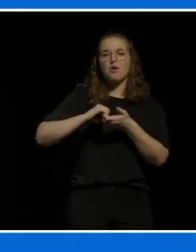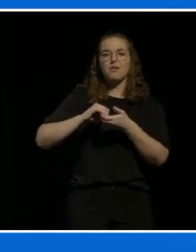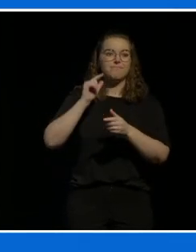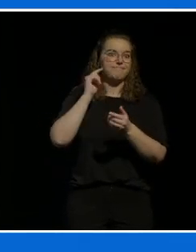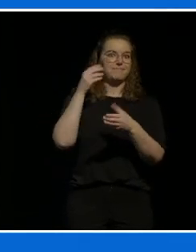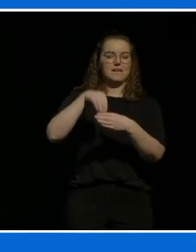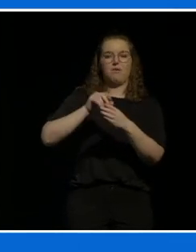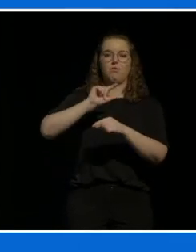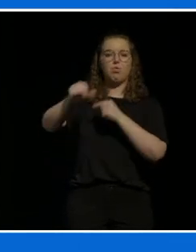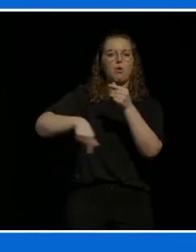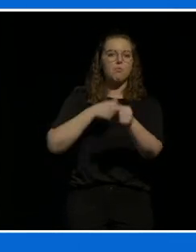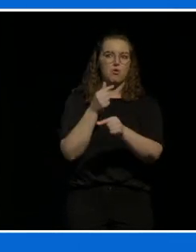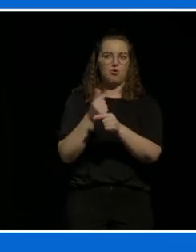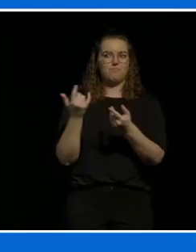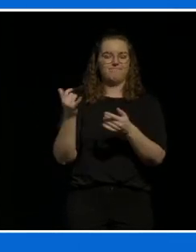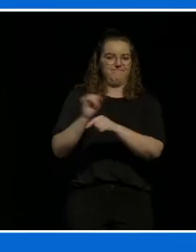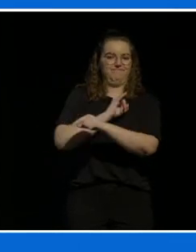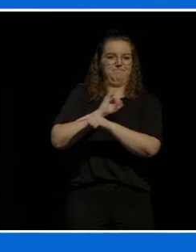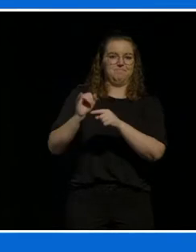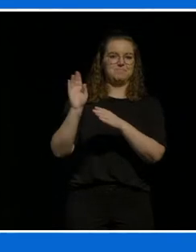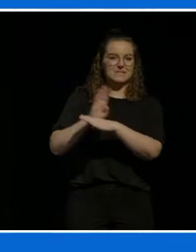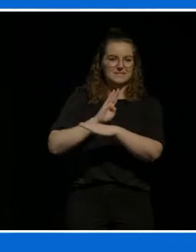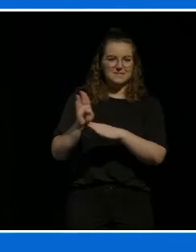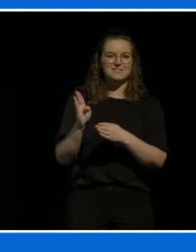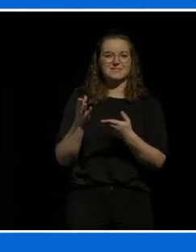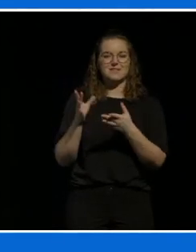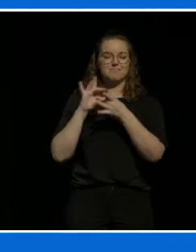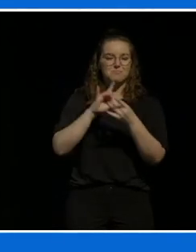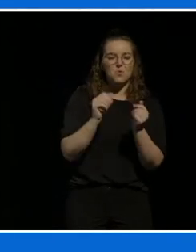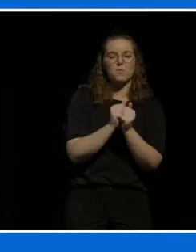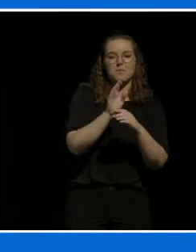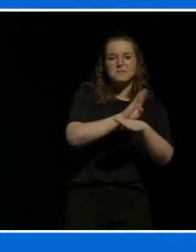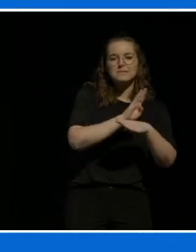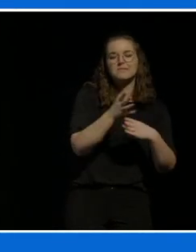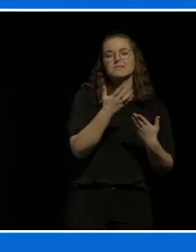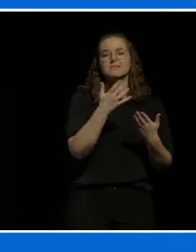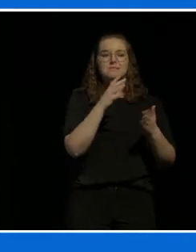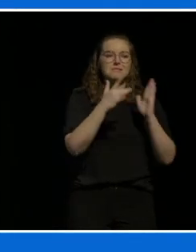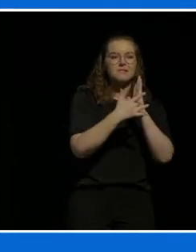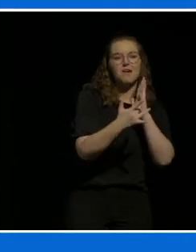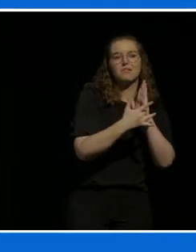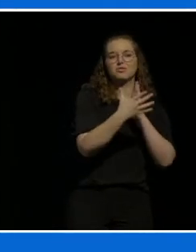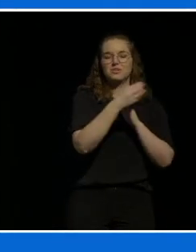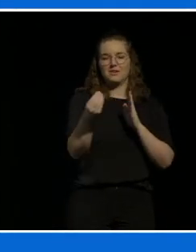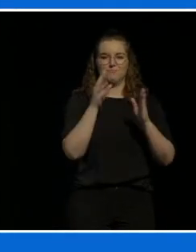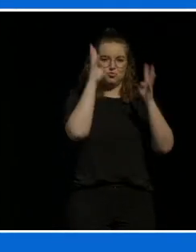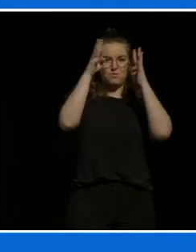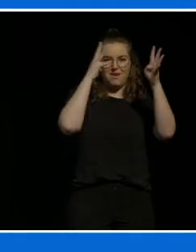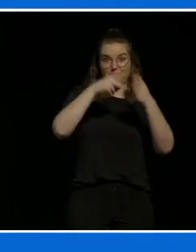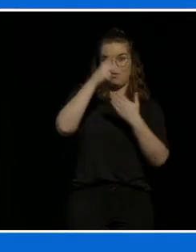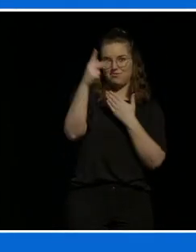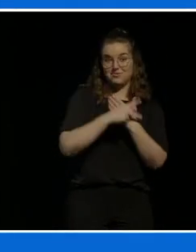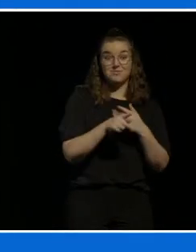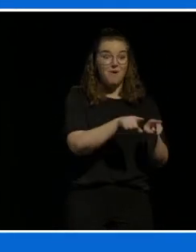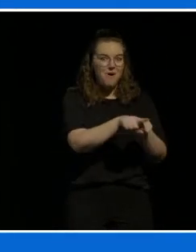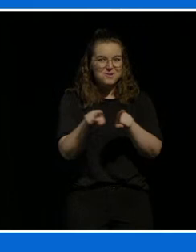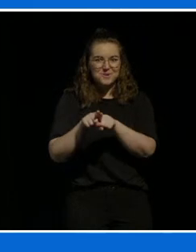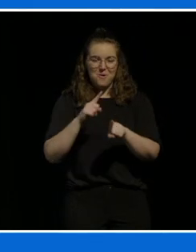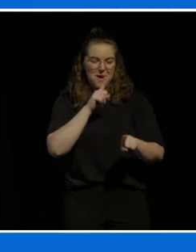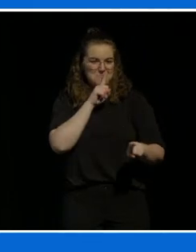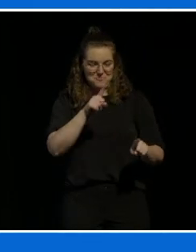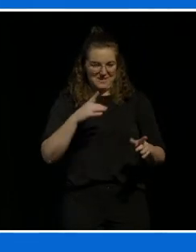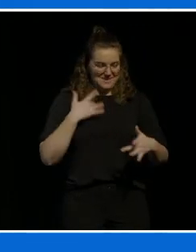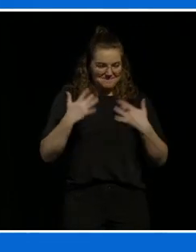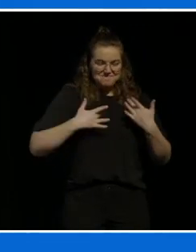global enterprise that deals with technology and creative projects. I'm also a very joyful